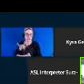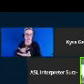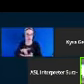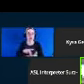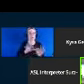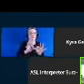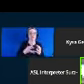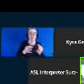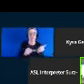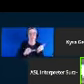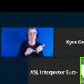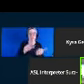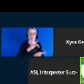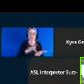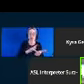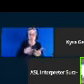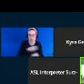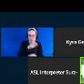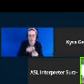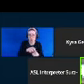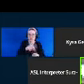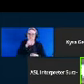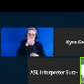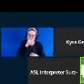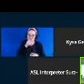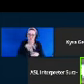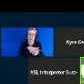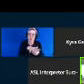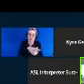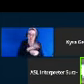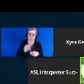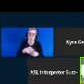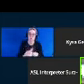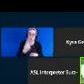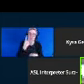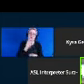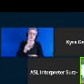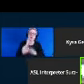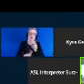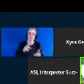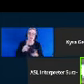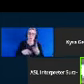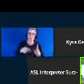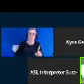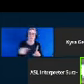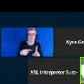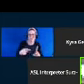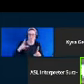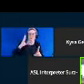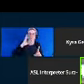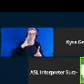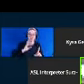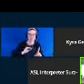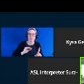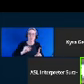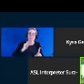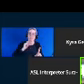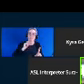specific private location that is geared only for those members who were significantly